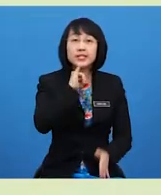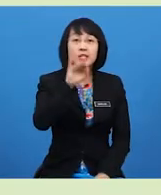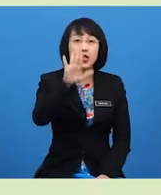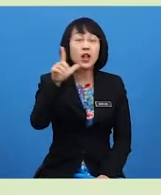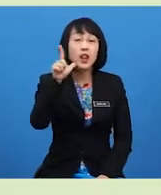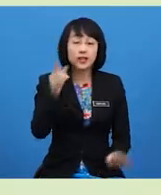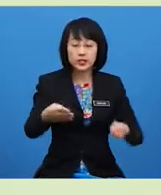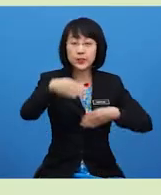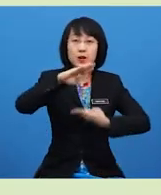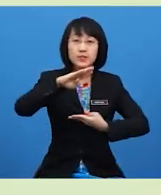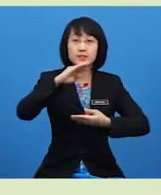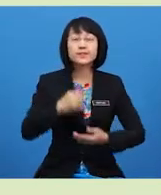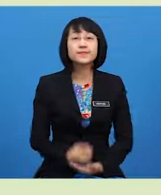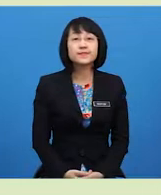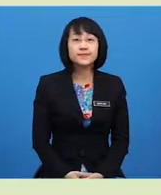lunchbox.